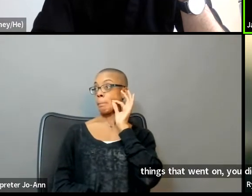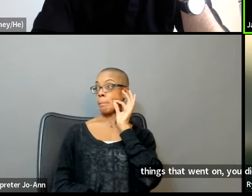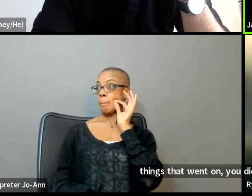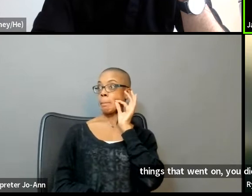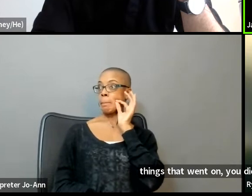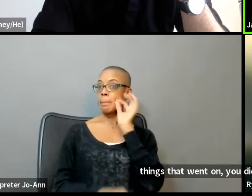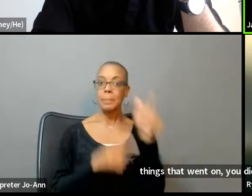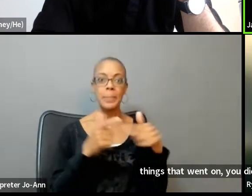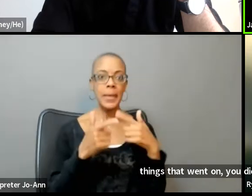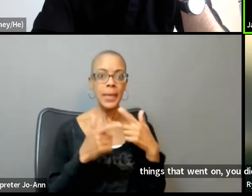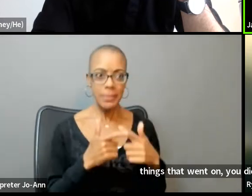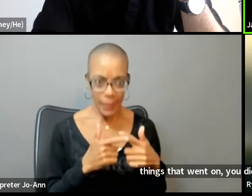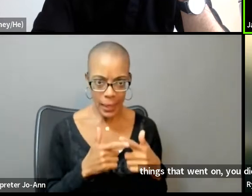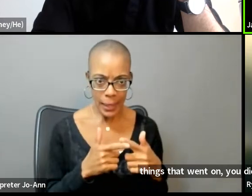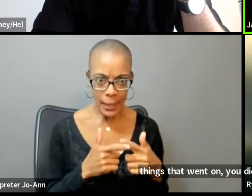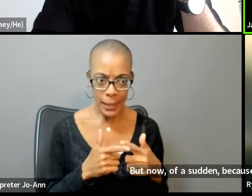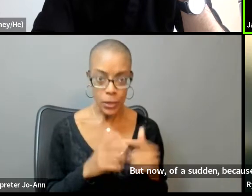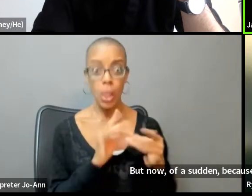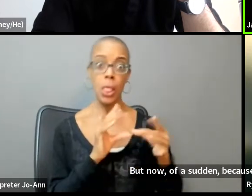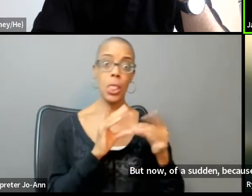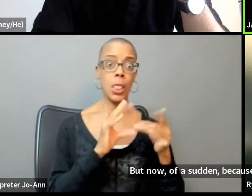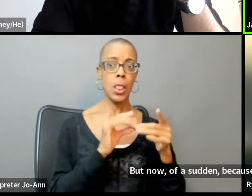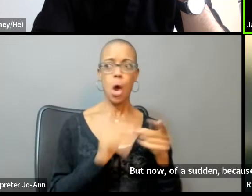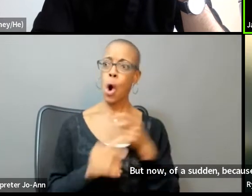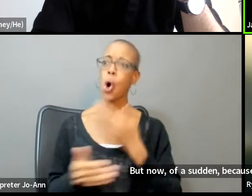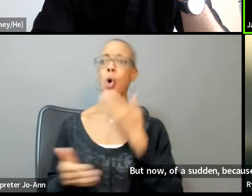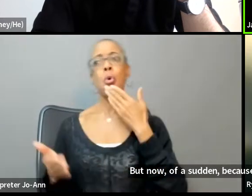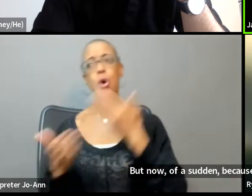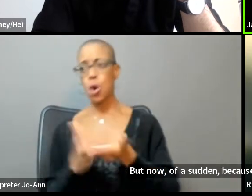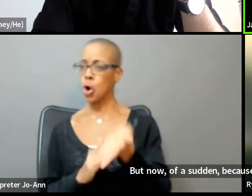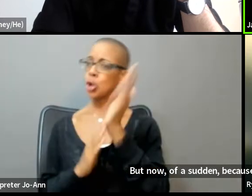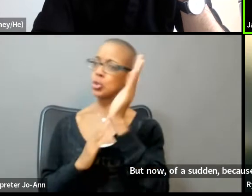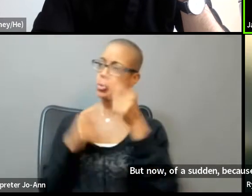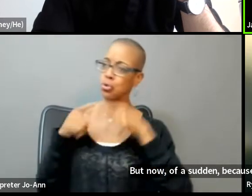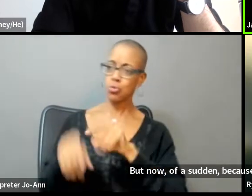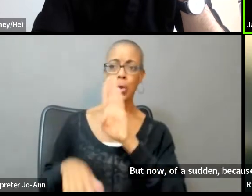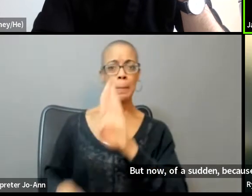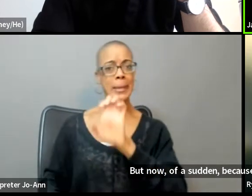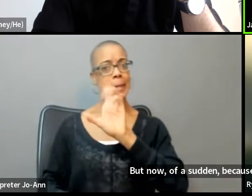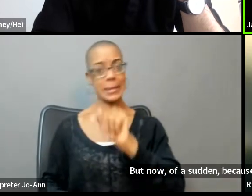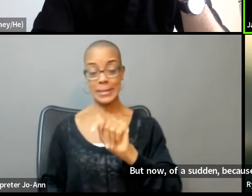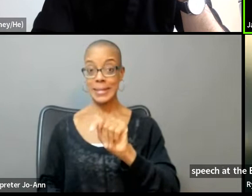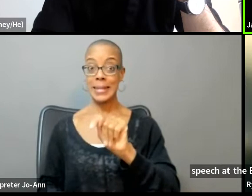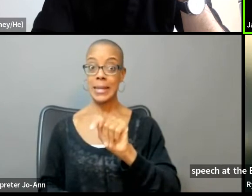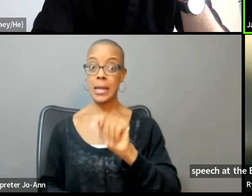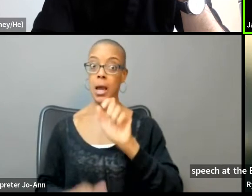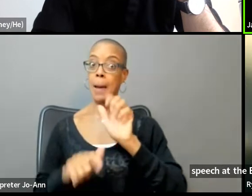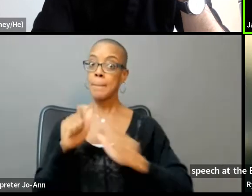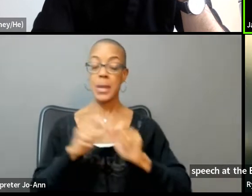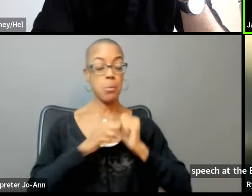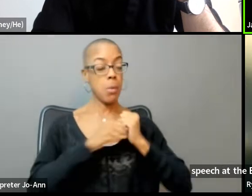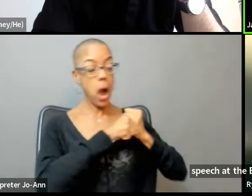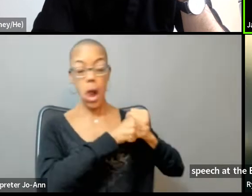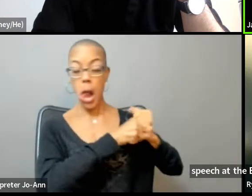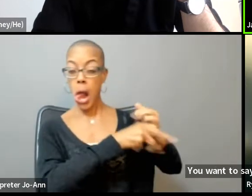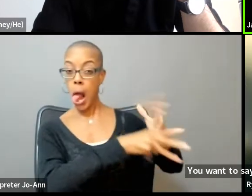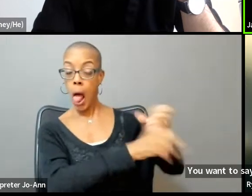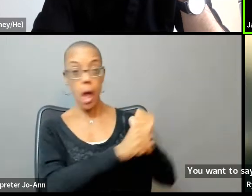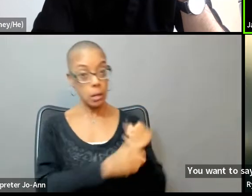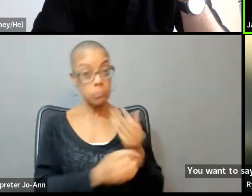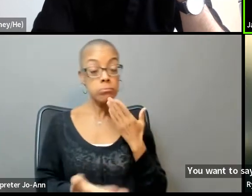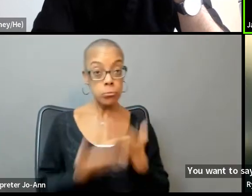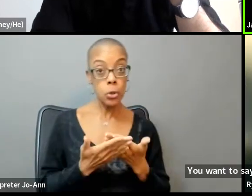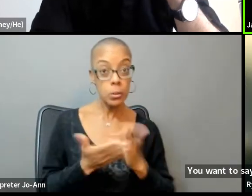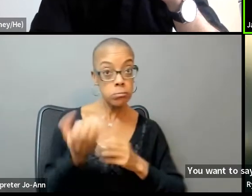great speech at the BET Awards, you want to say something? No, they really let him have it, as well as they should have. And to